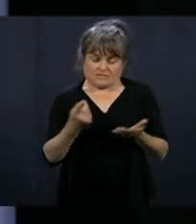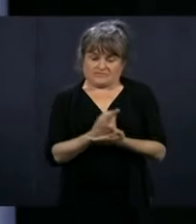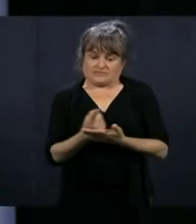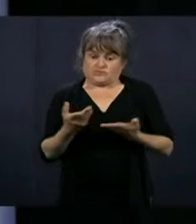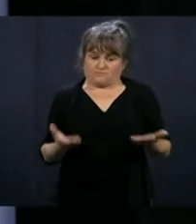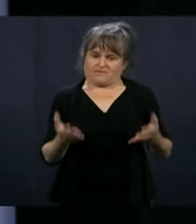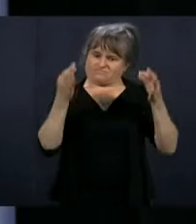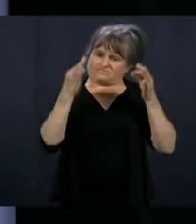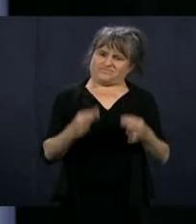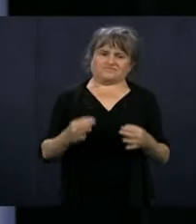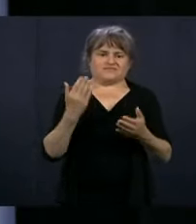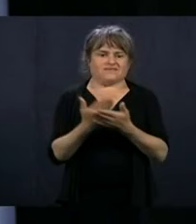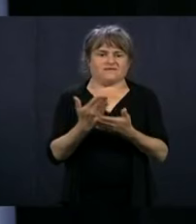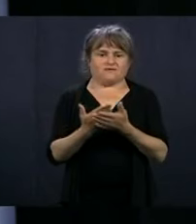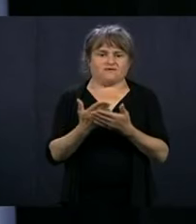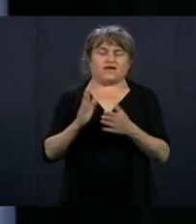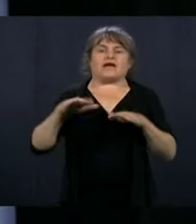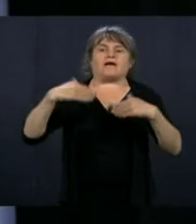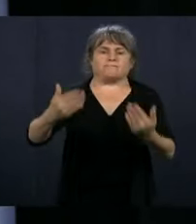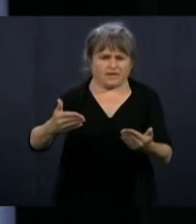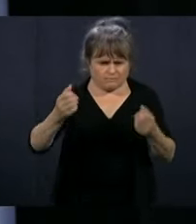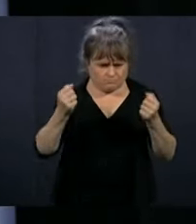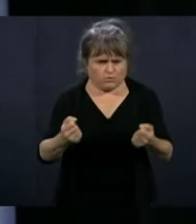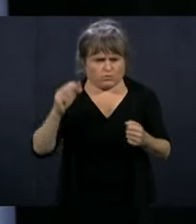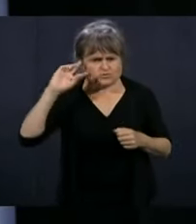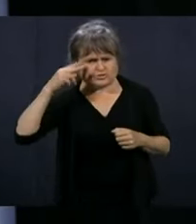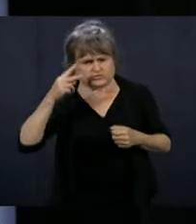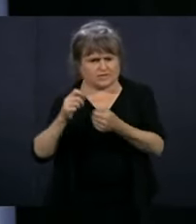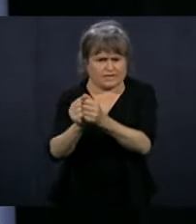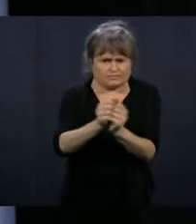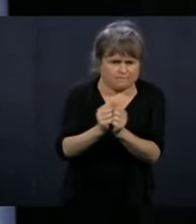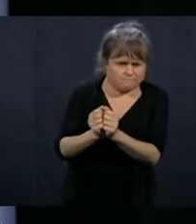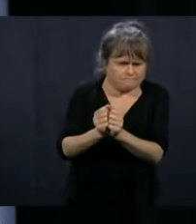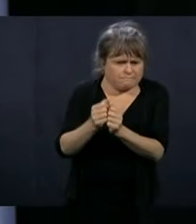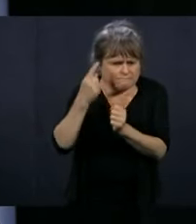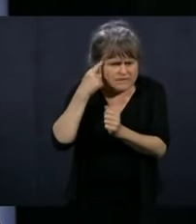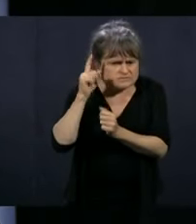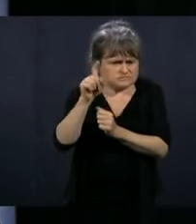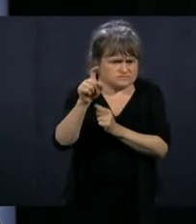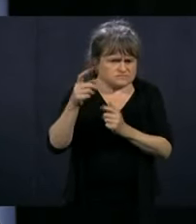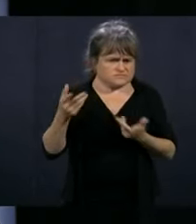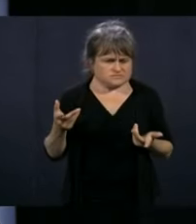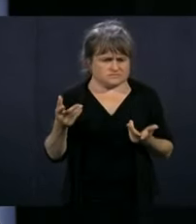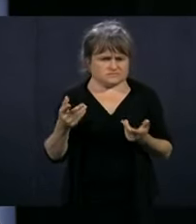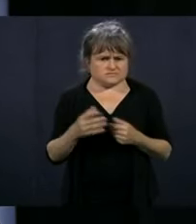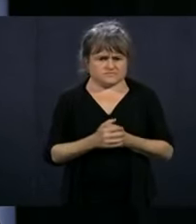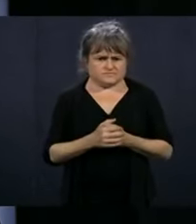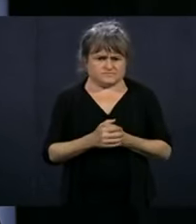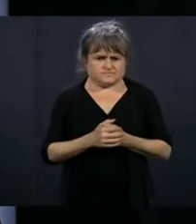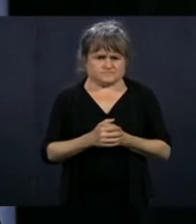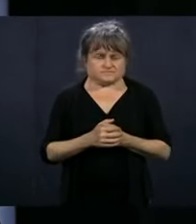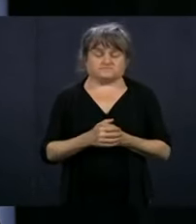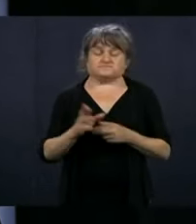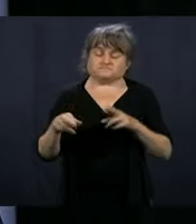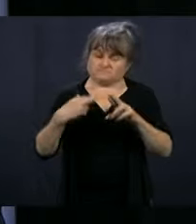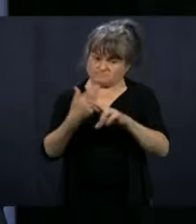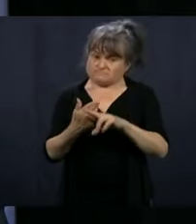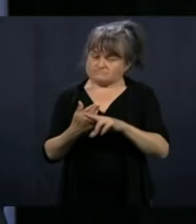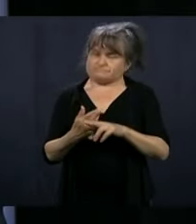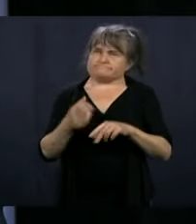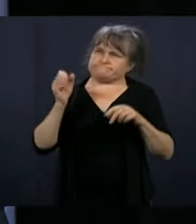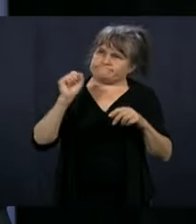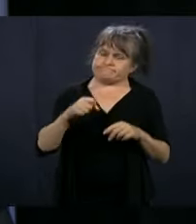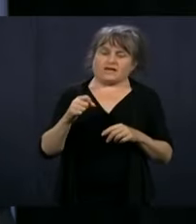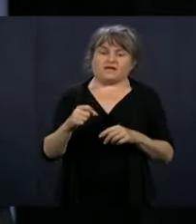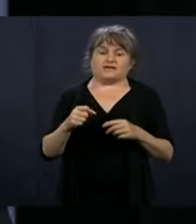The decision that will be made this week, is it a final decision, or will you be readjusting things for the back to school in September? Well,